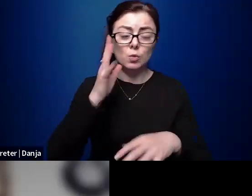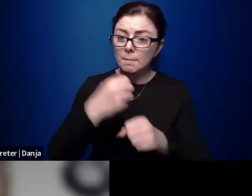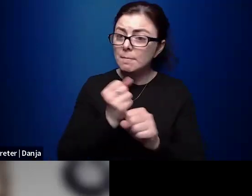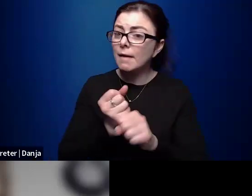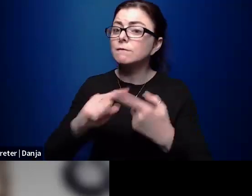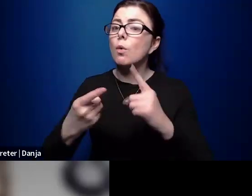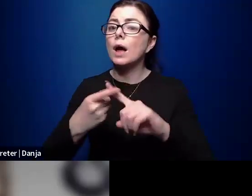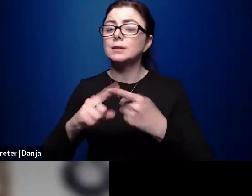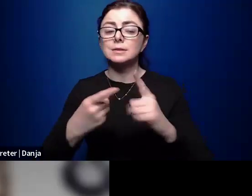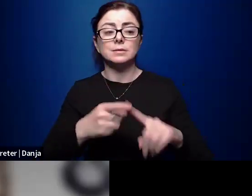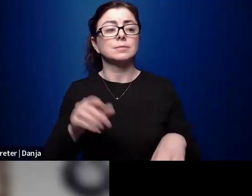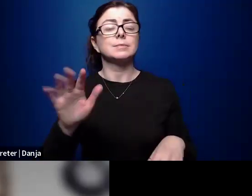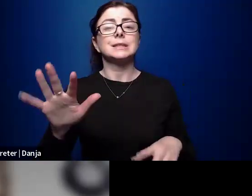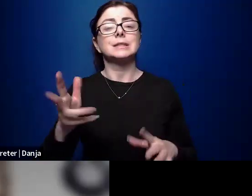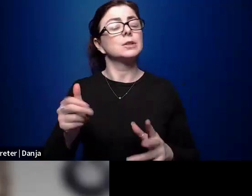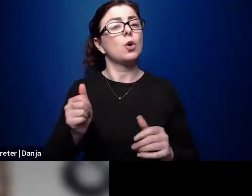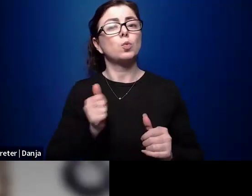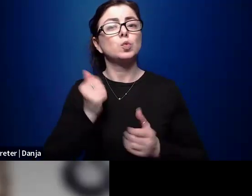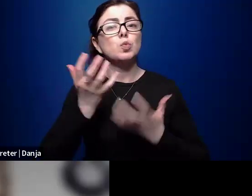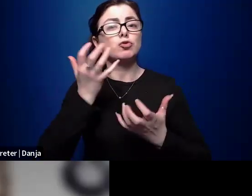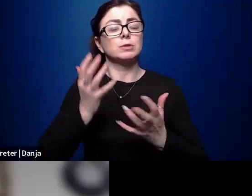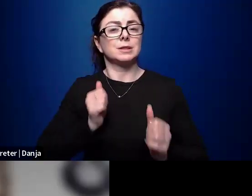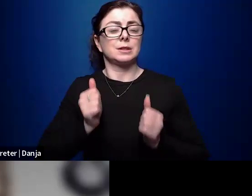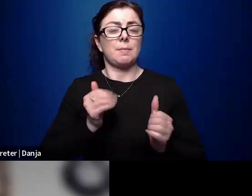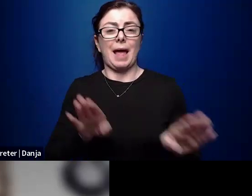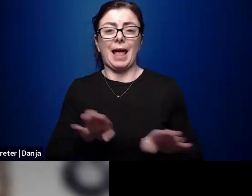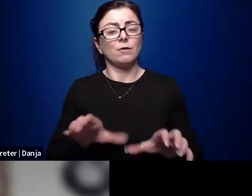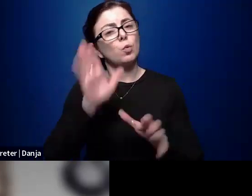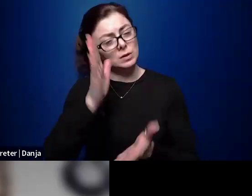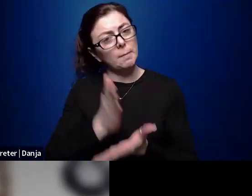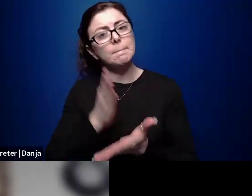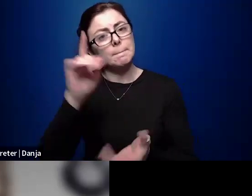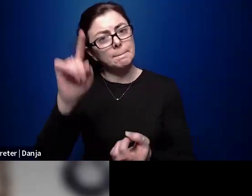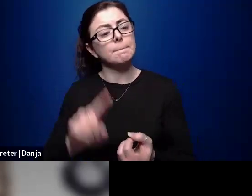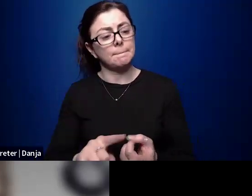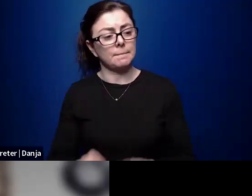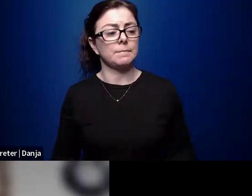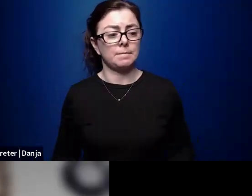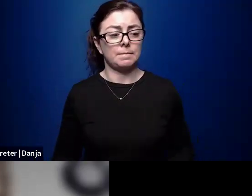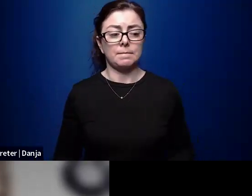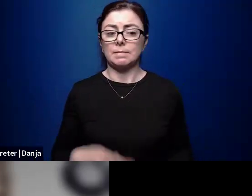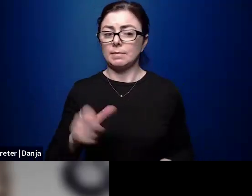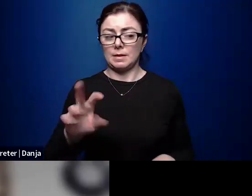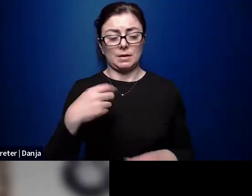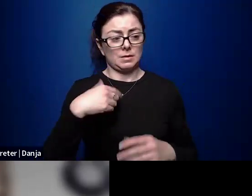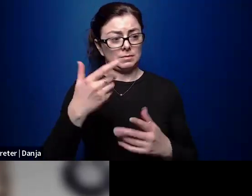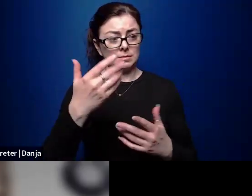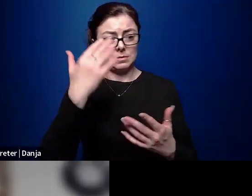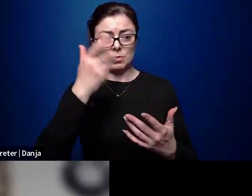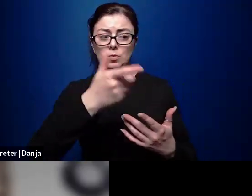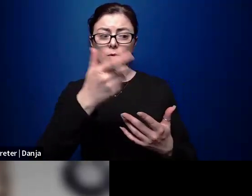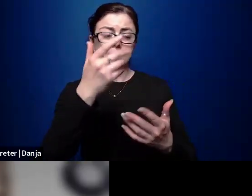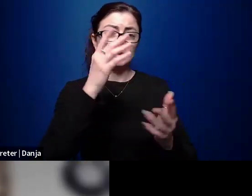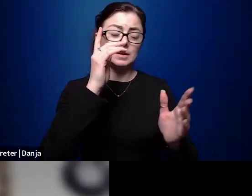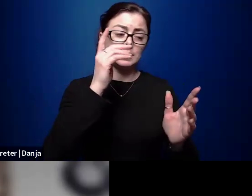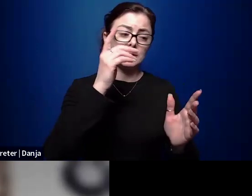behaviors. Before I know, the psychologist, the doctor, and the speech pathologist and the social worker